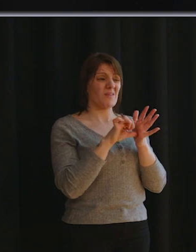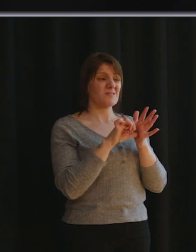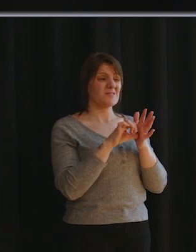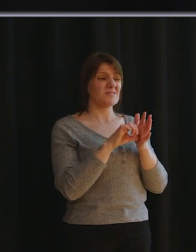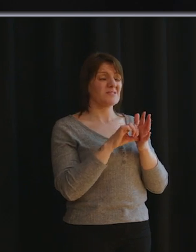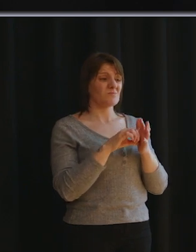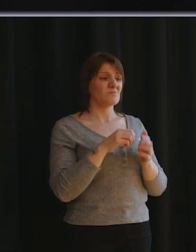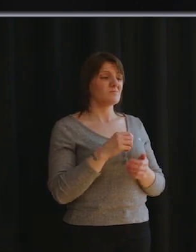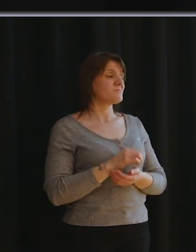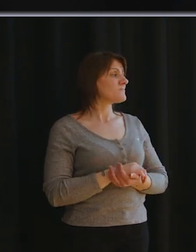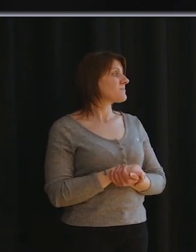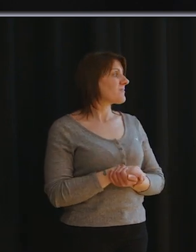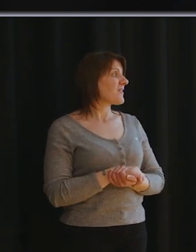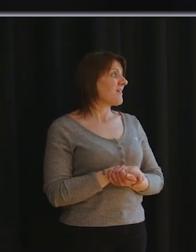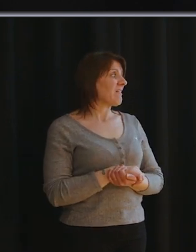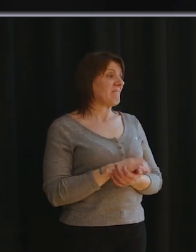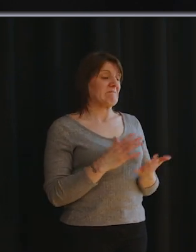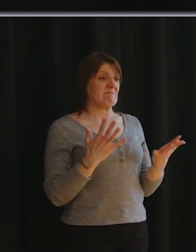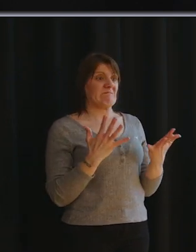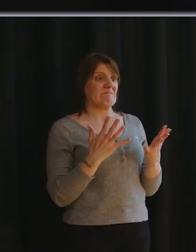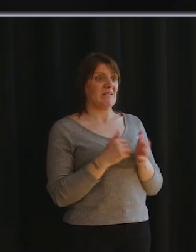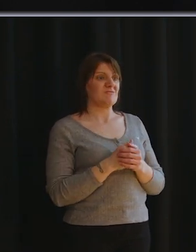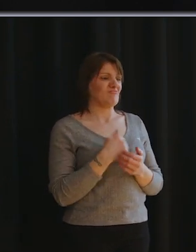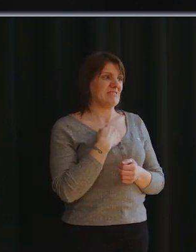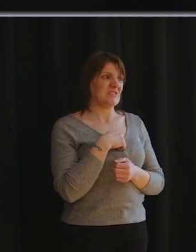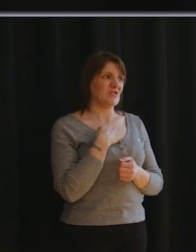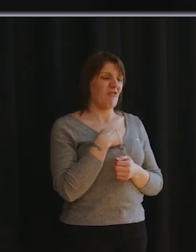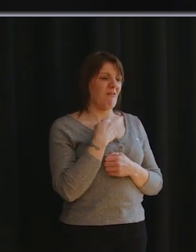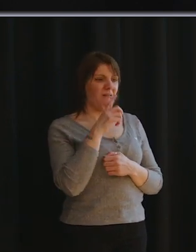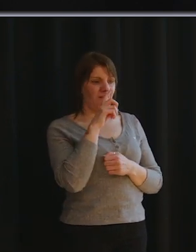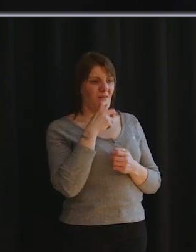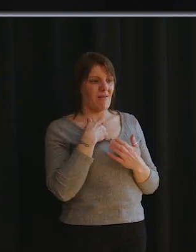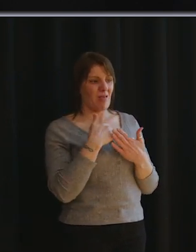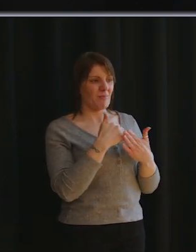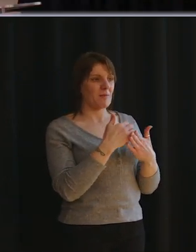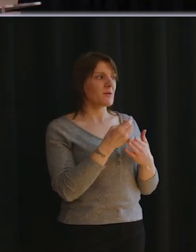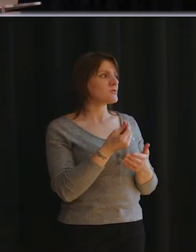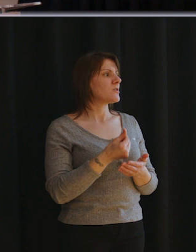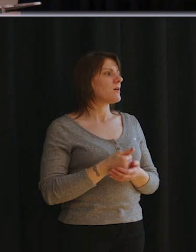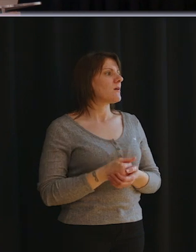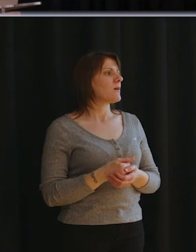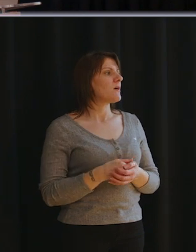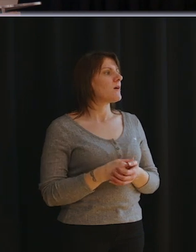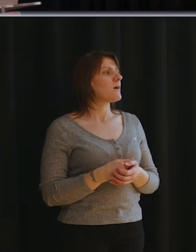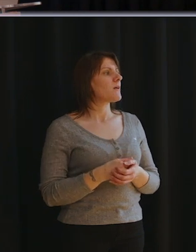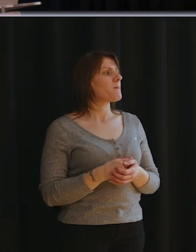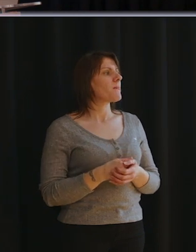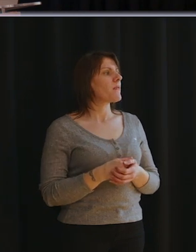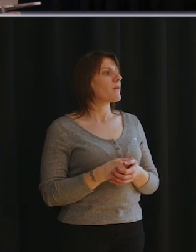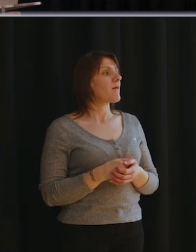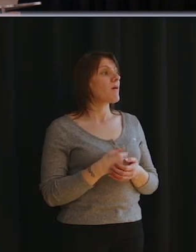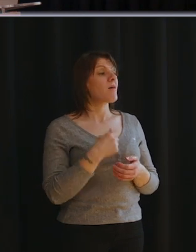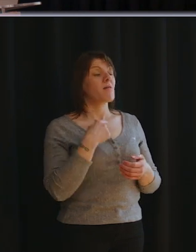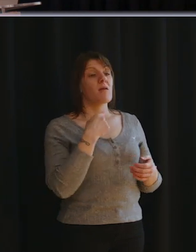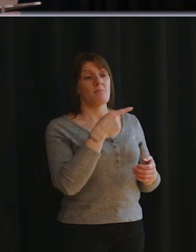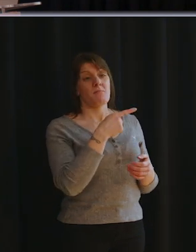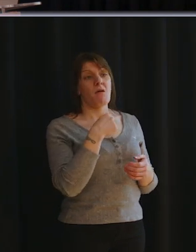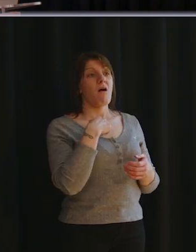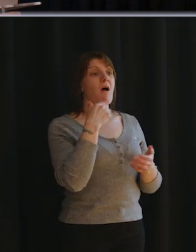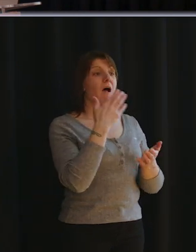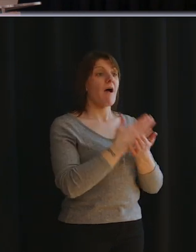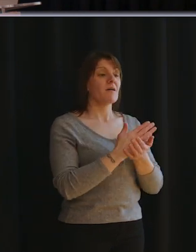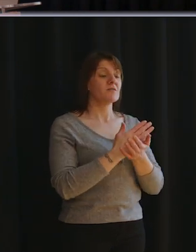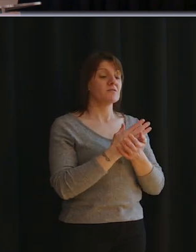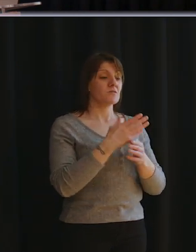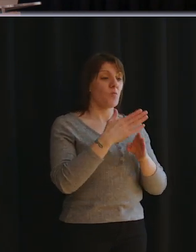I can't give any more. I'm really sorry to. Thank you. Hi. I have to say, it's sort of, I actually work in foster care, and I've